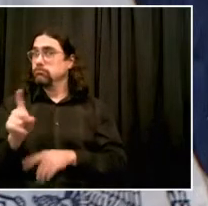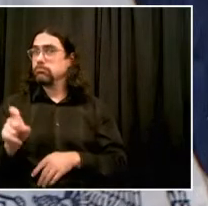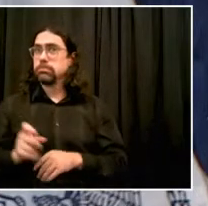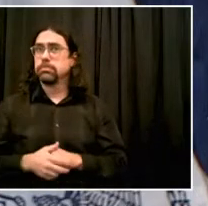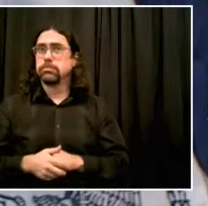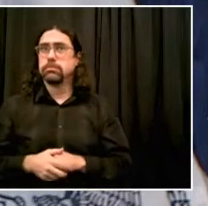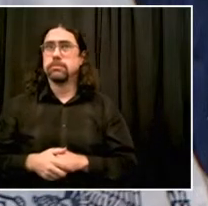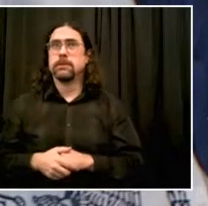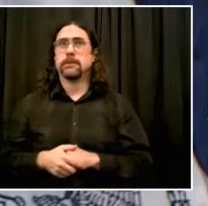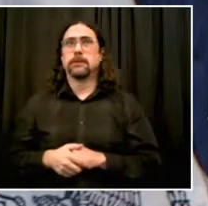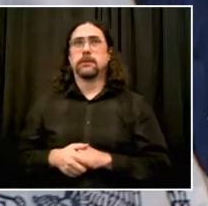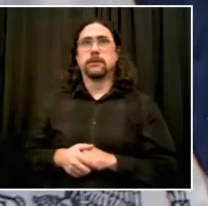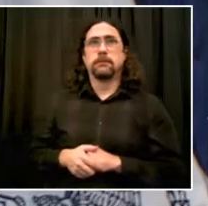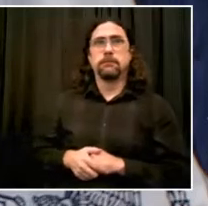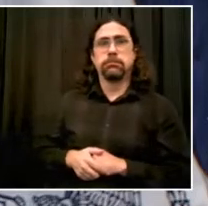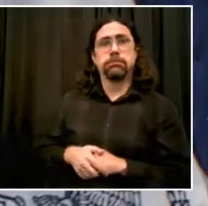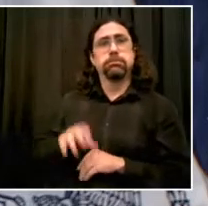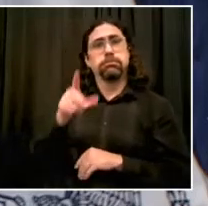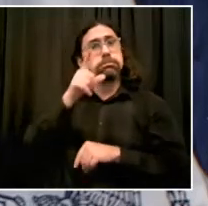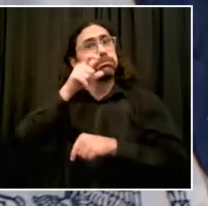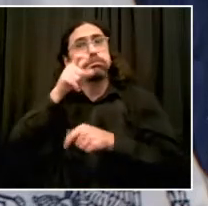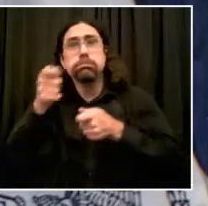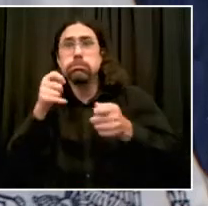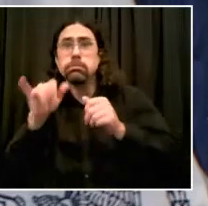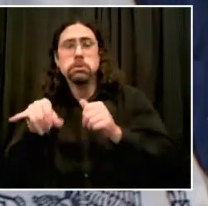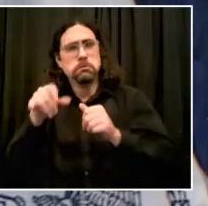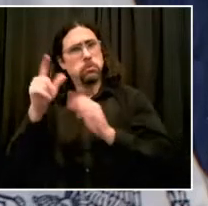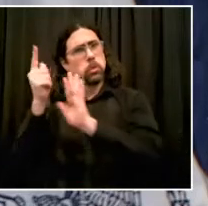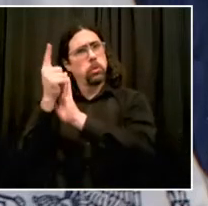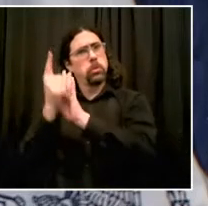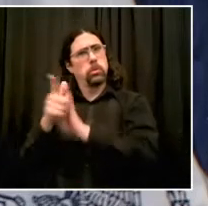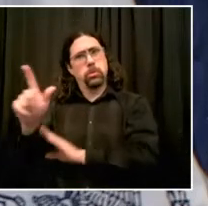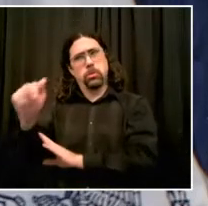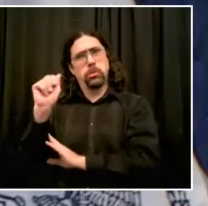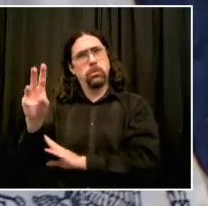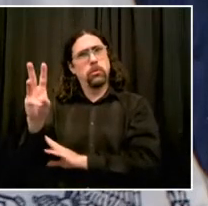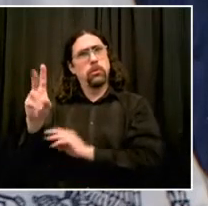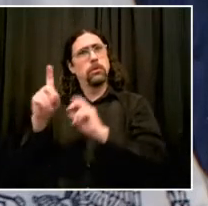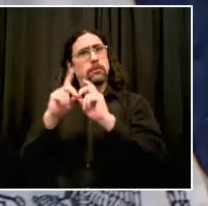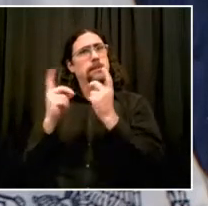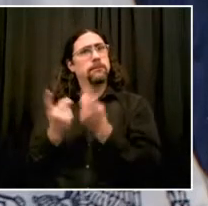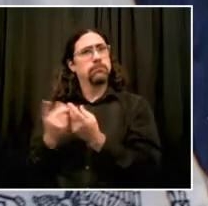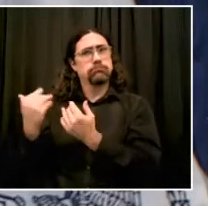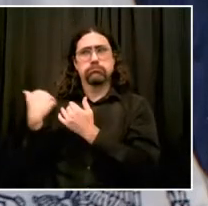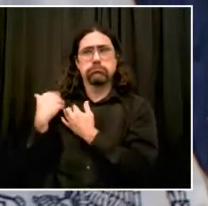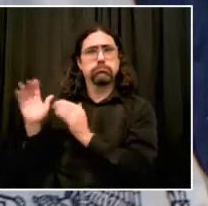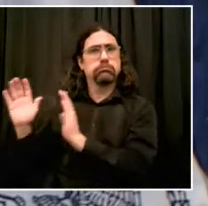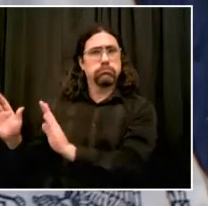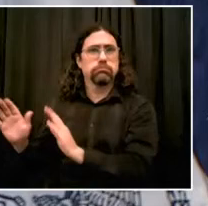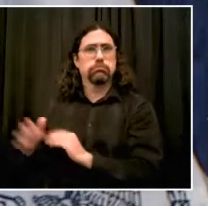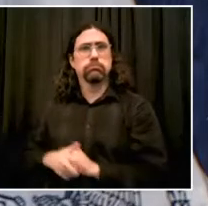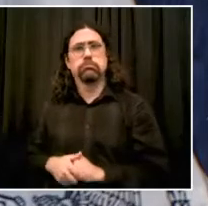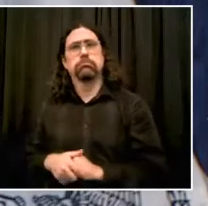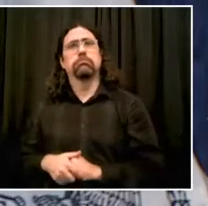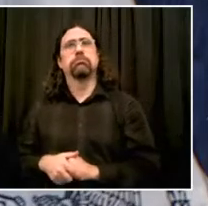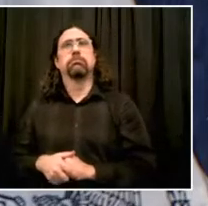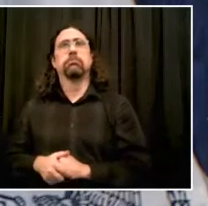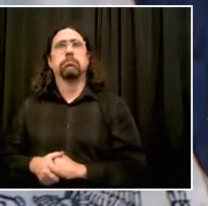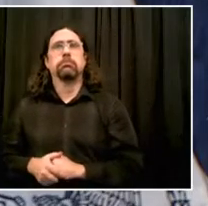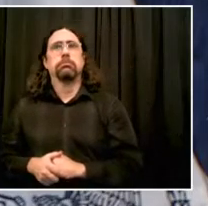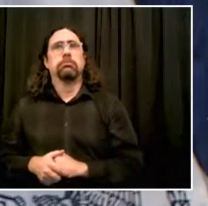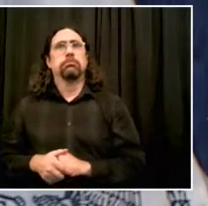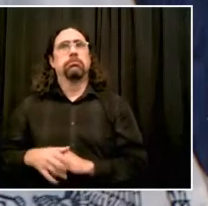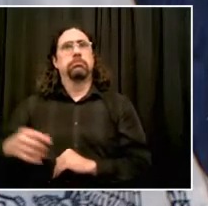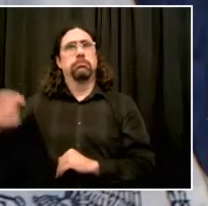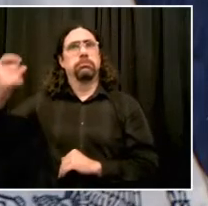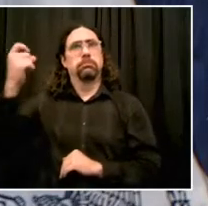to someone who plays the role of chief executive of the city and the various lawsuits that the city gets. Look, I feel so bad for the Garner